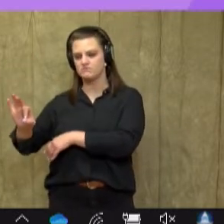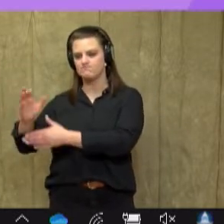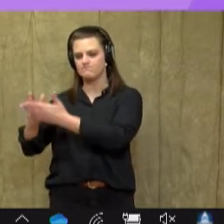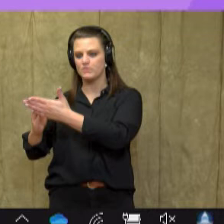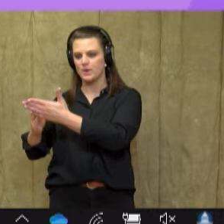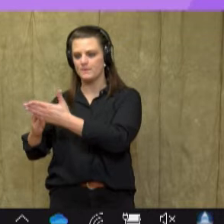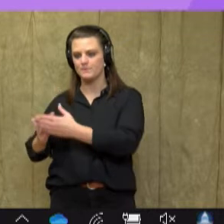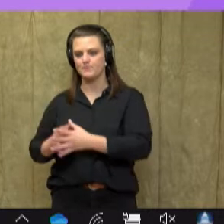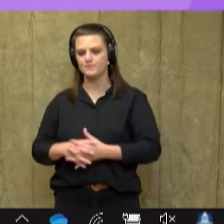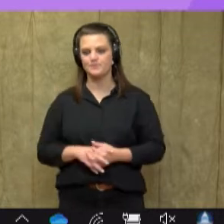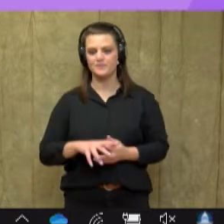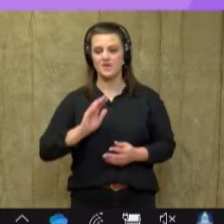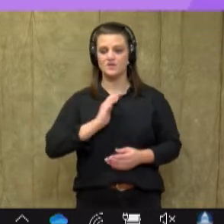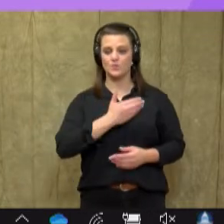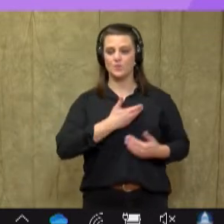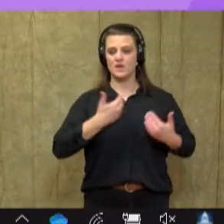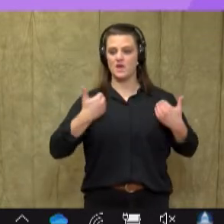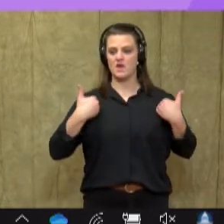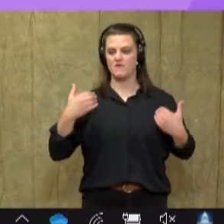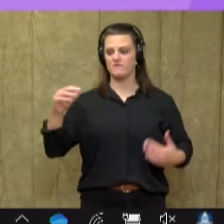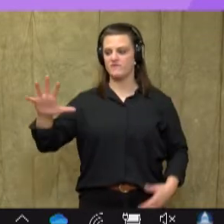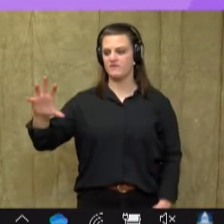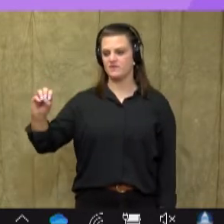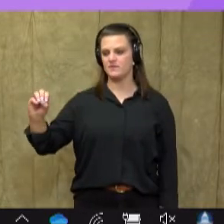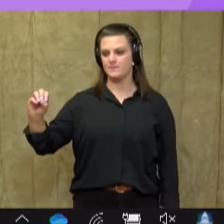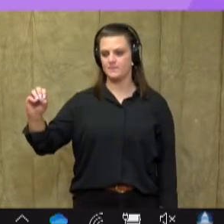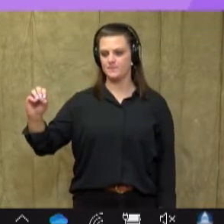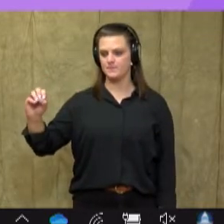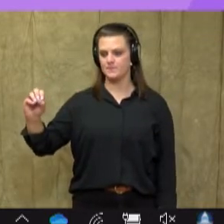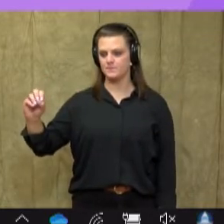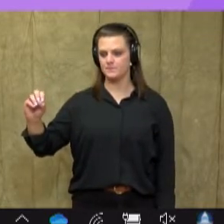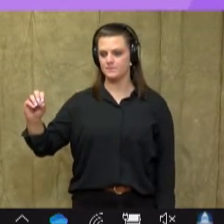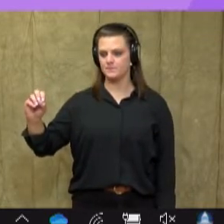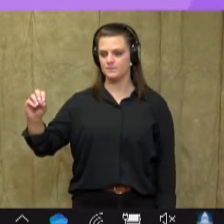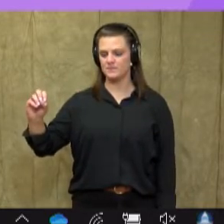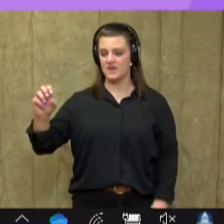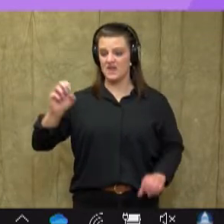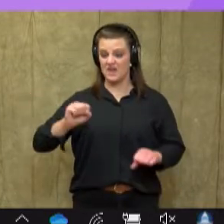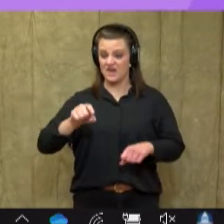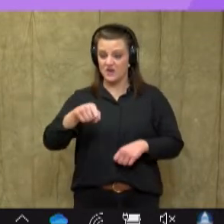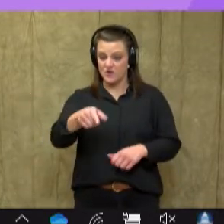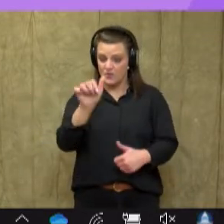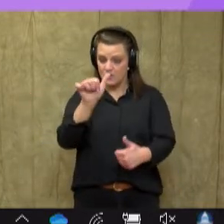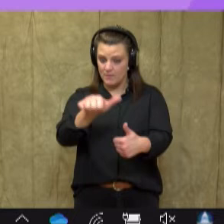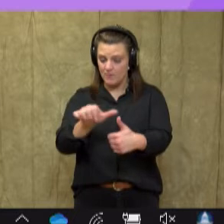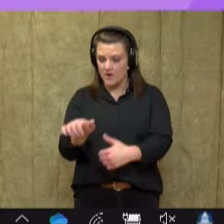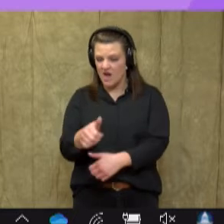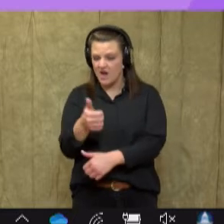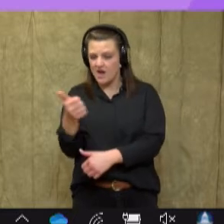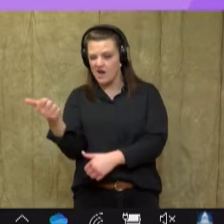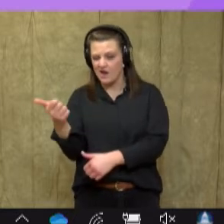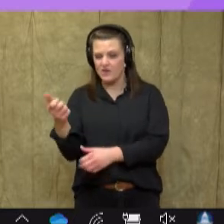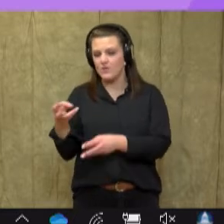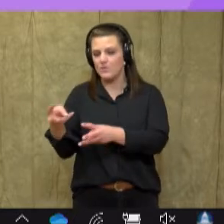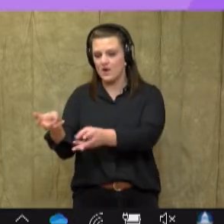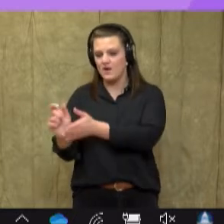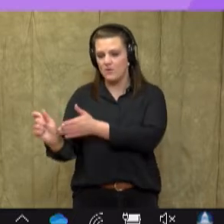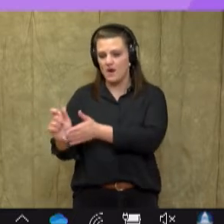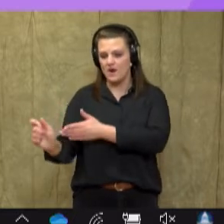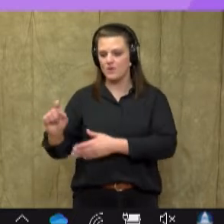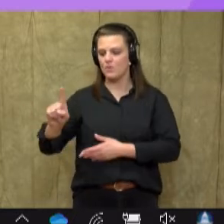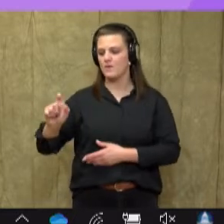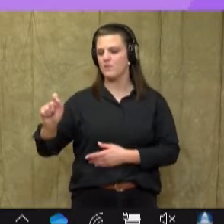part. So we have 50 hundredths. All right, can you remember another way we could write that decimal?